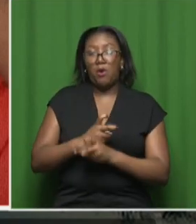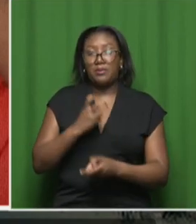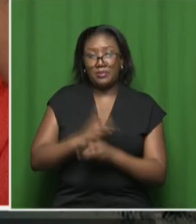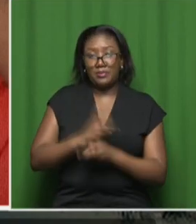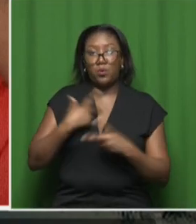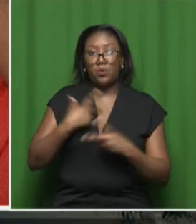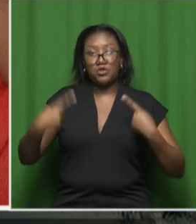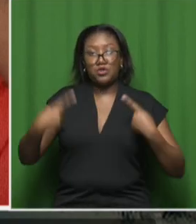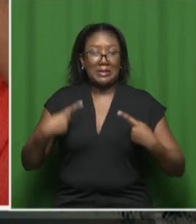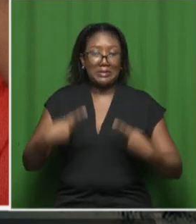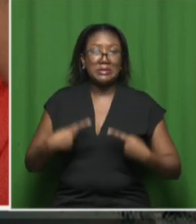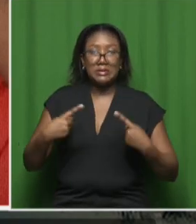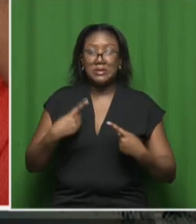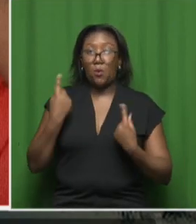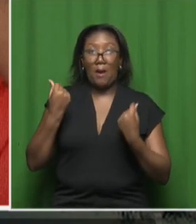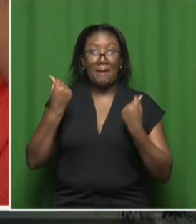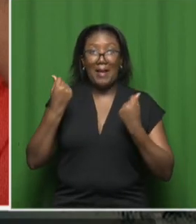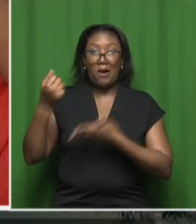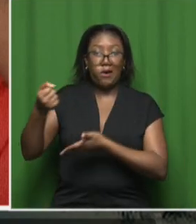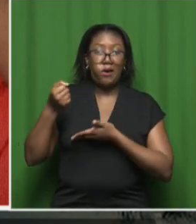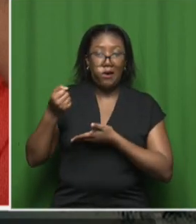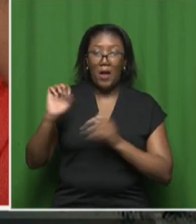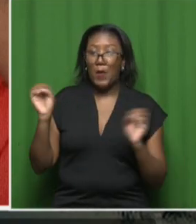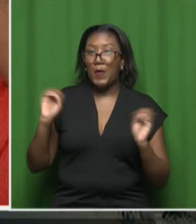because we are not being supported in any way.